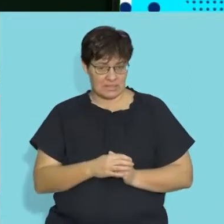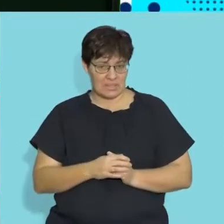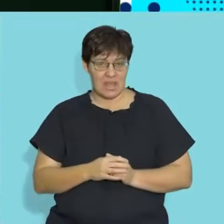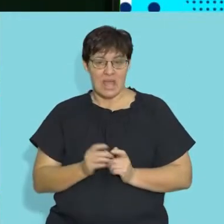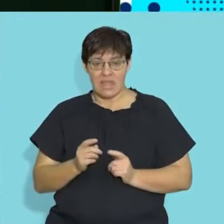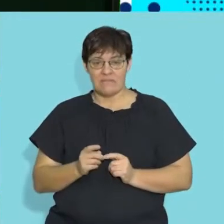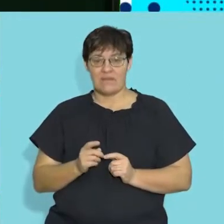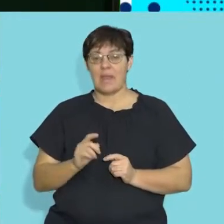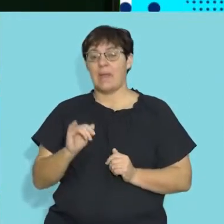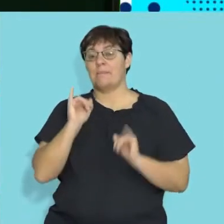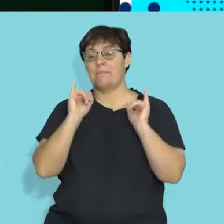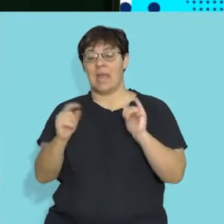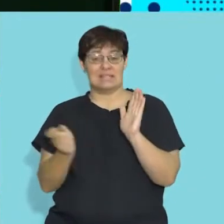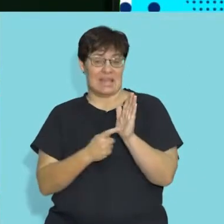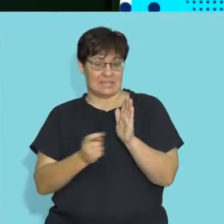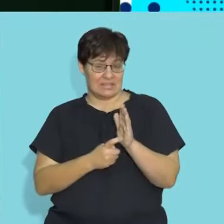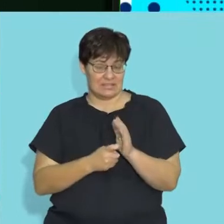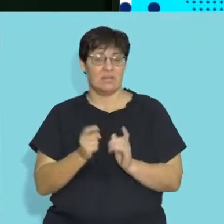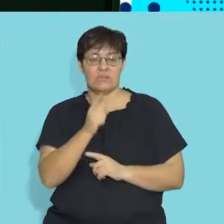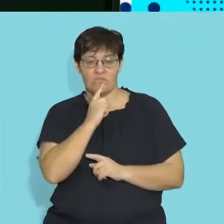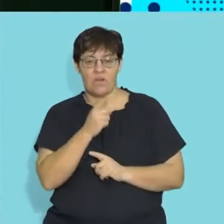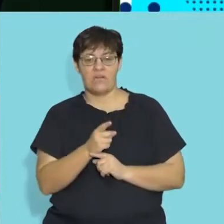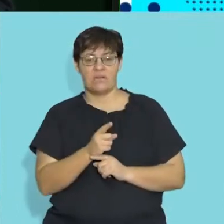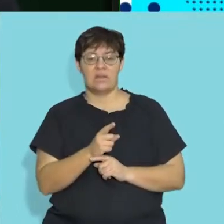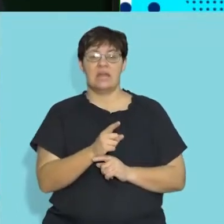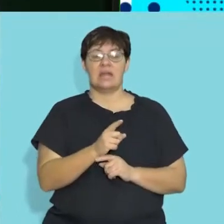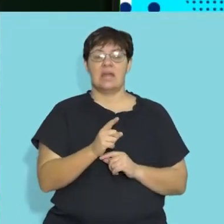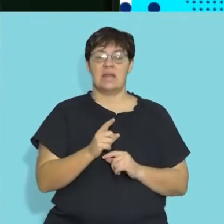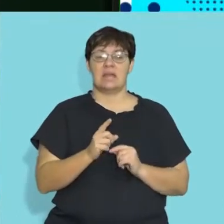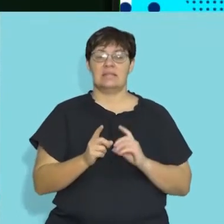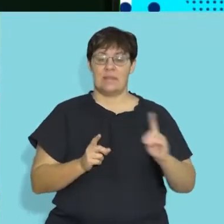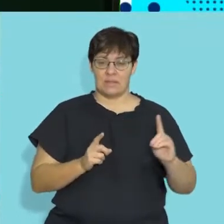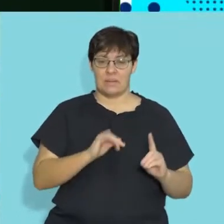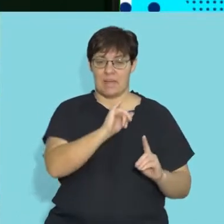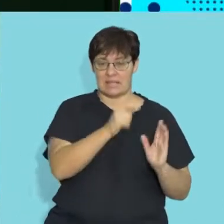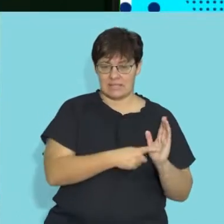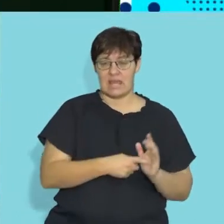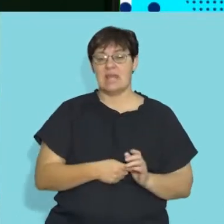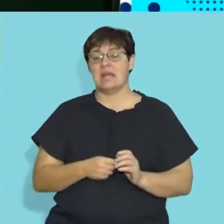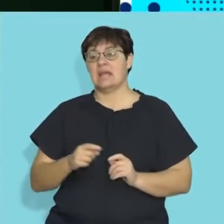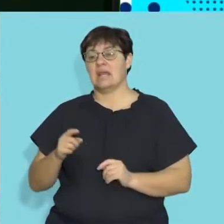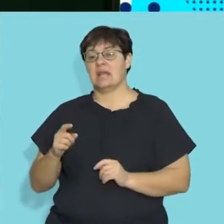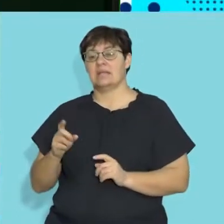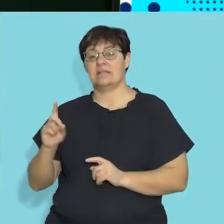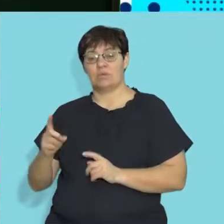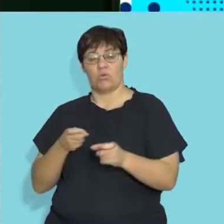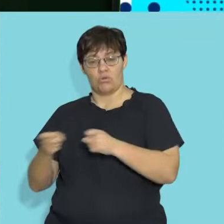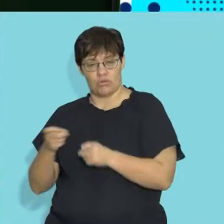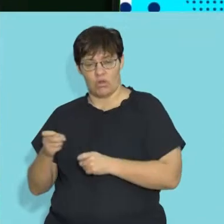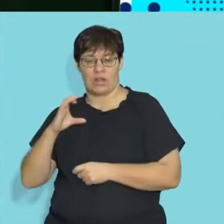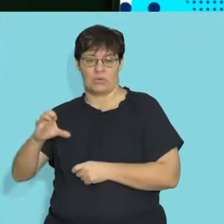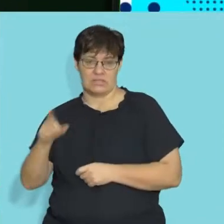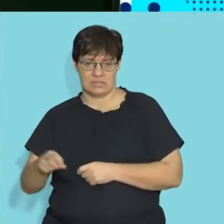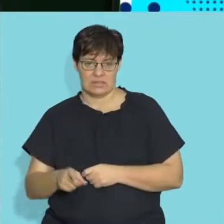dealing with bad debts, your entry is a debit to bad debts and a credit to debtors control. Clearly, no bank